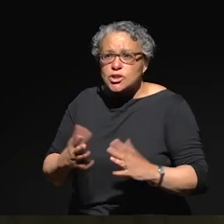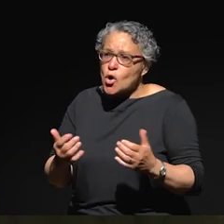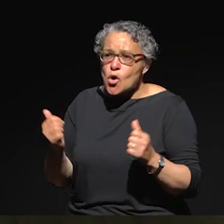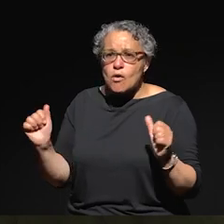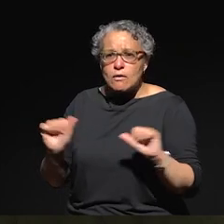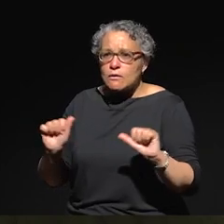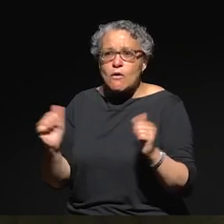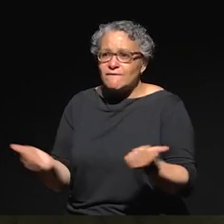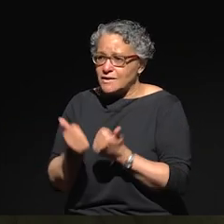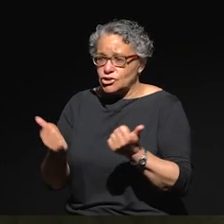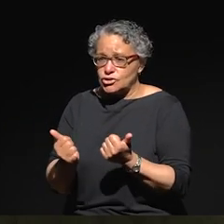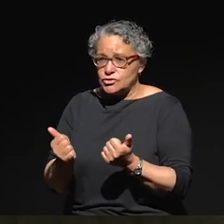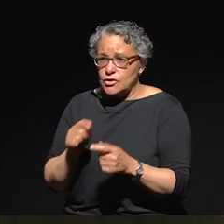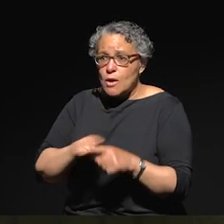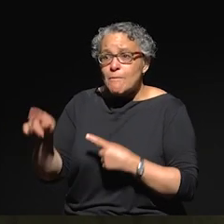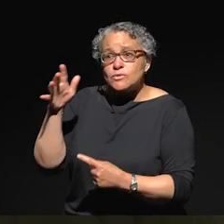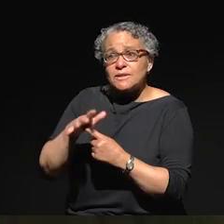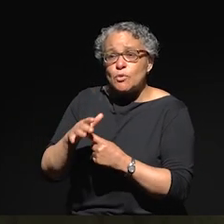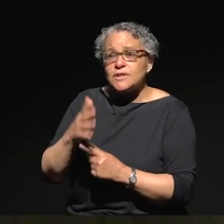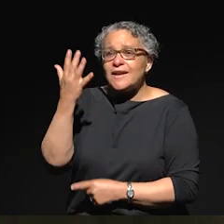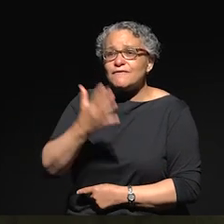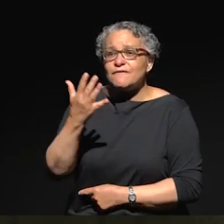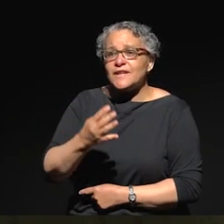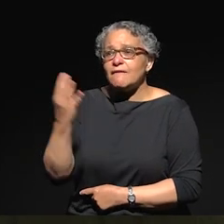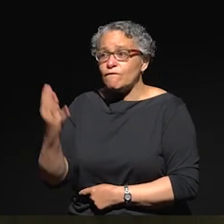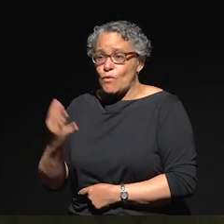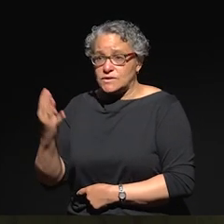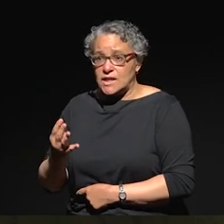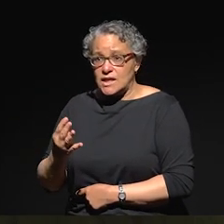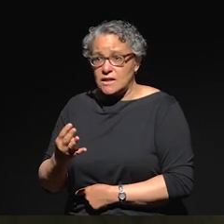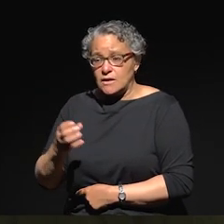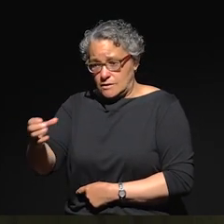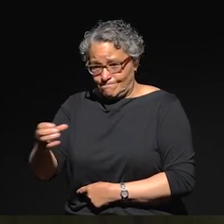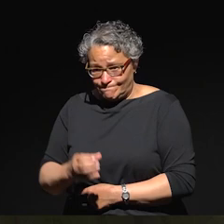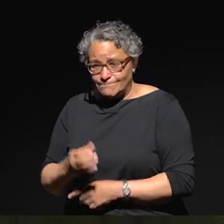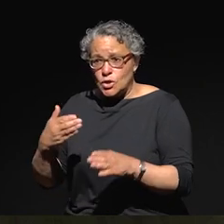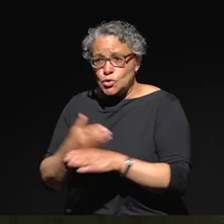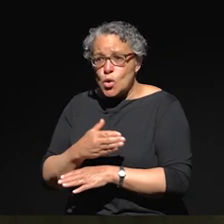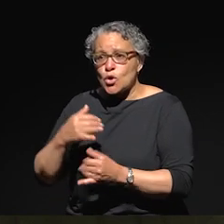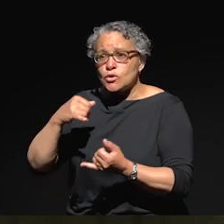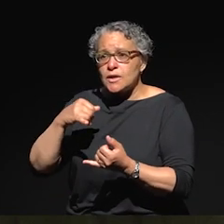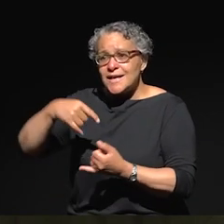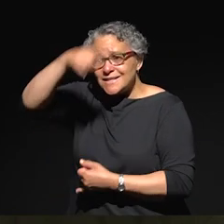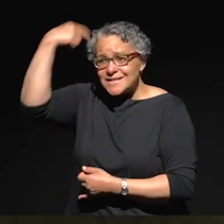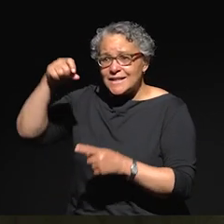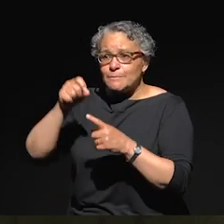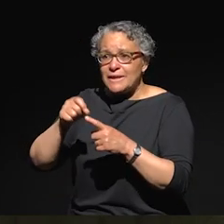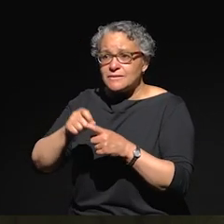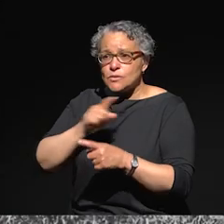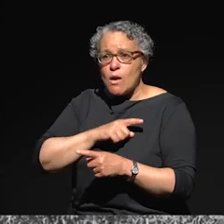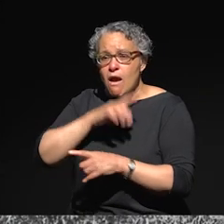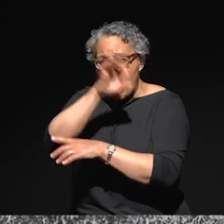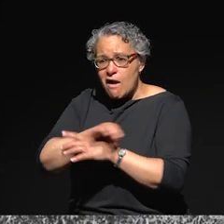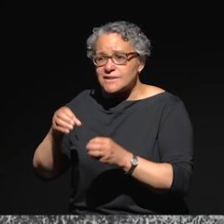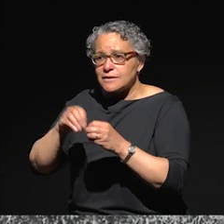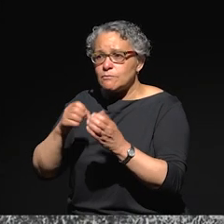Most importantly, already in 1514, he's assigned to work on St. Peter's, because Bramante died that year, and